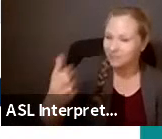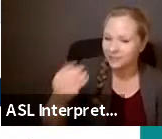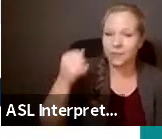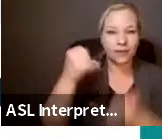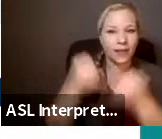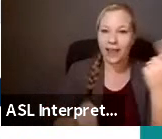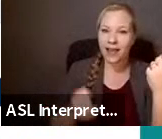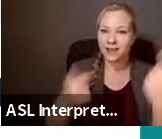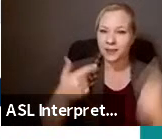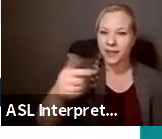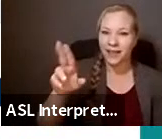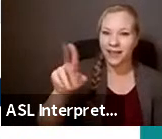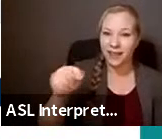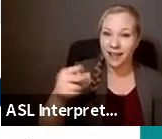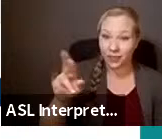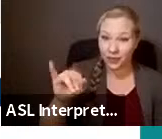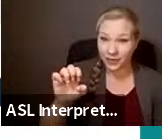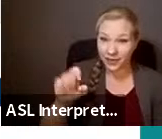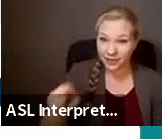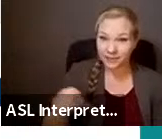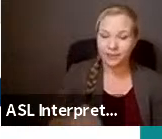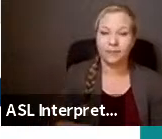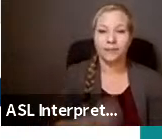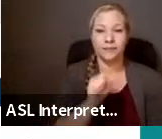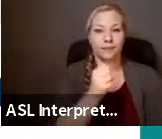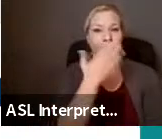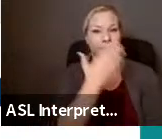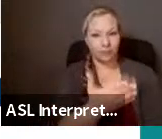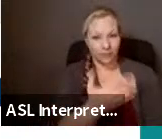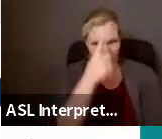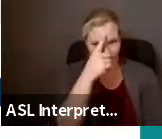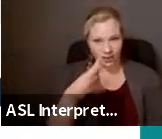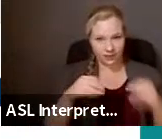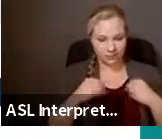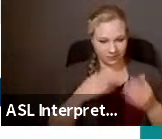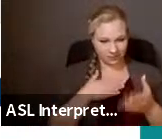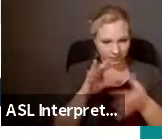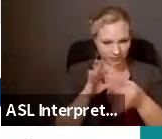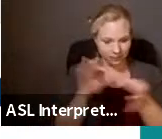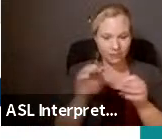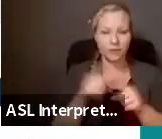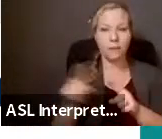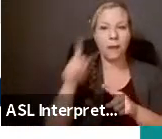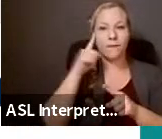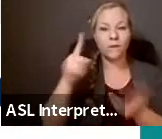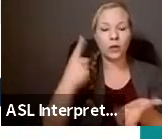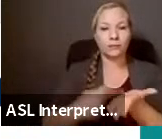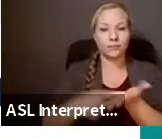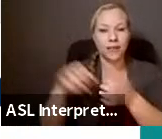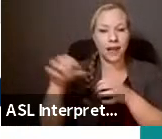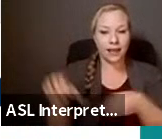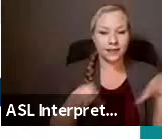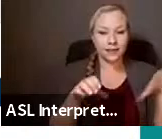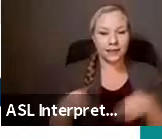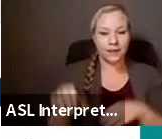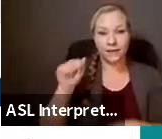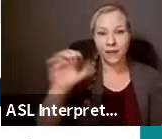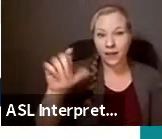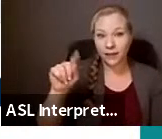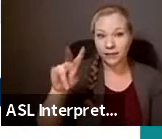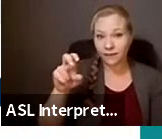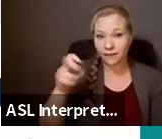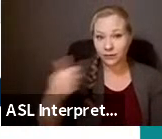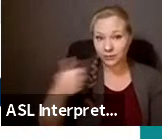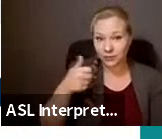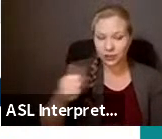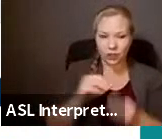comment. Sure, and thanks for taking it. Just from the active transportation perspective, I do like the option number 3.